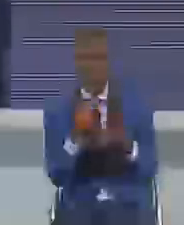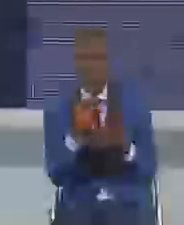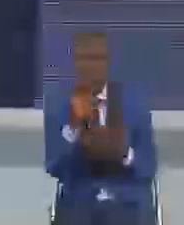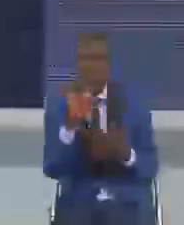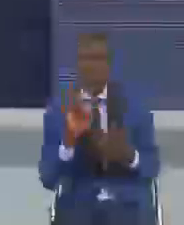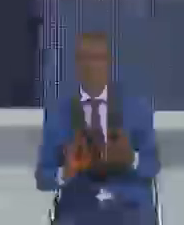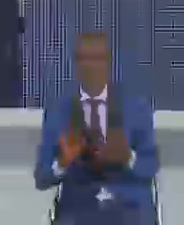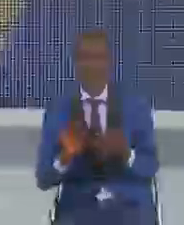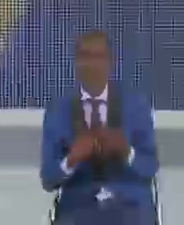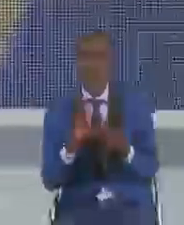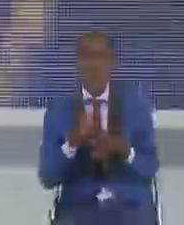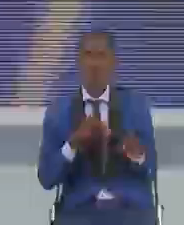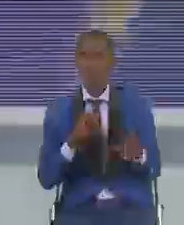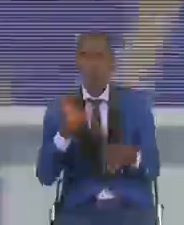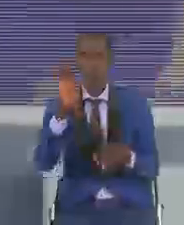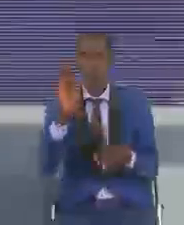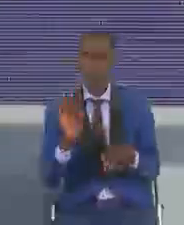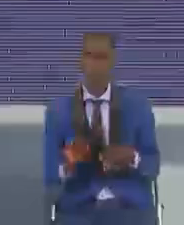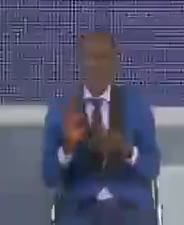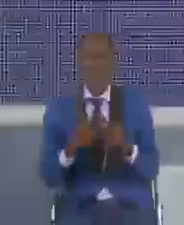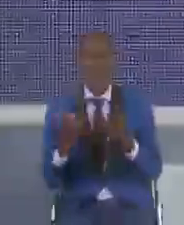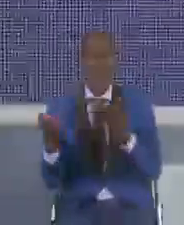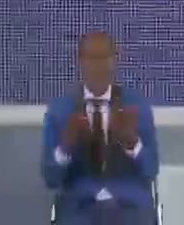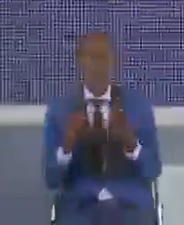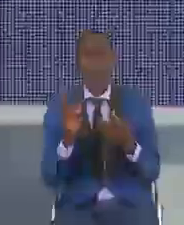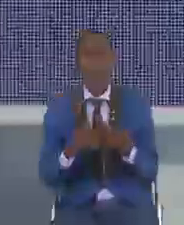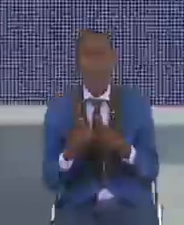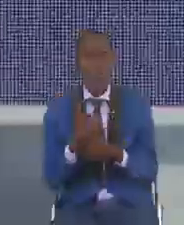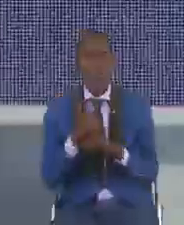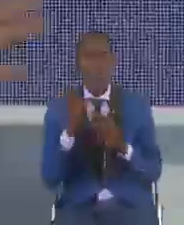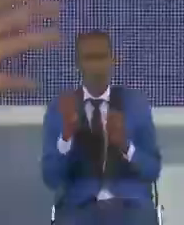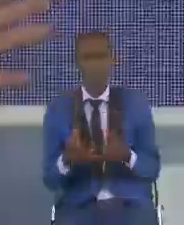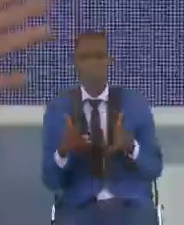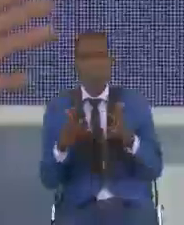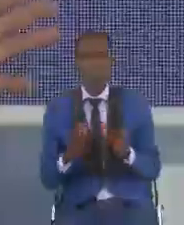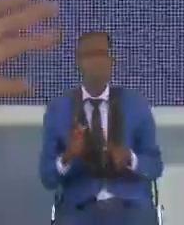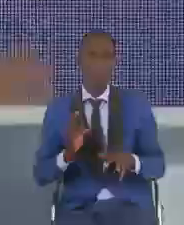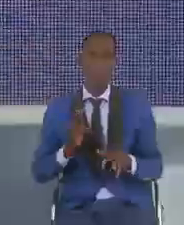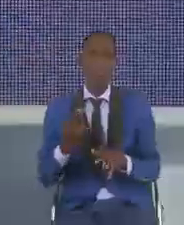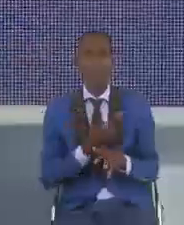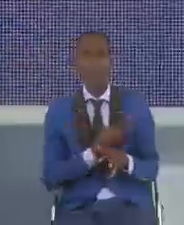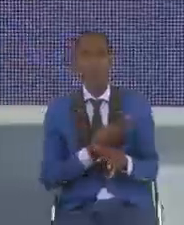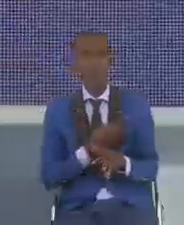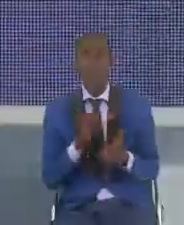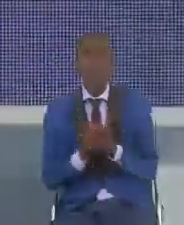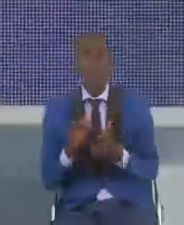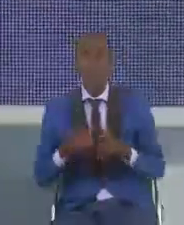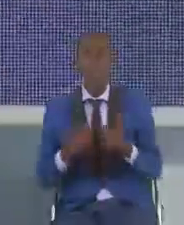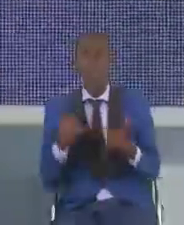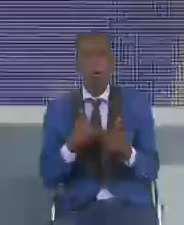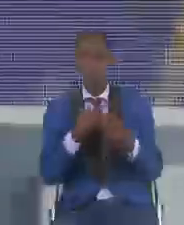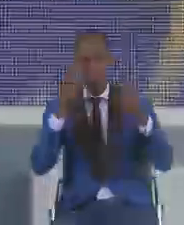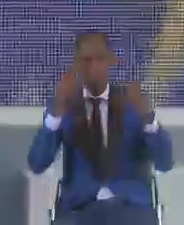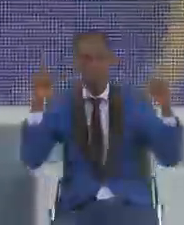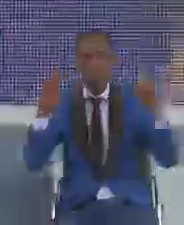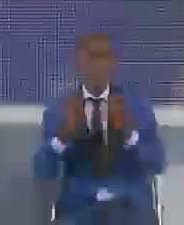to a calling, appointed to a service, hold fast. Let us, that's how we succeed together.